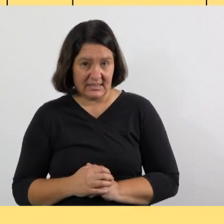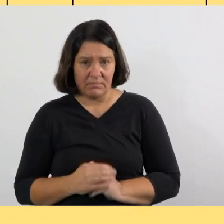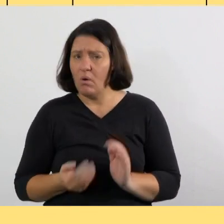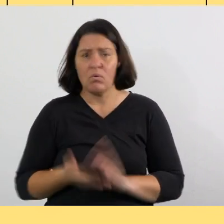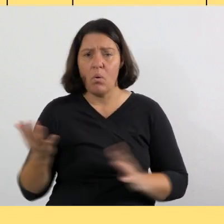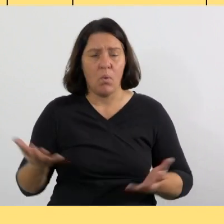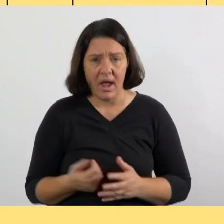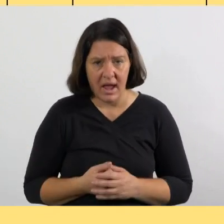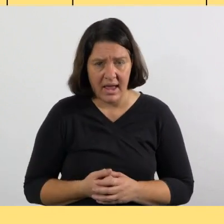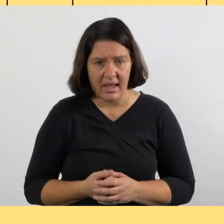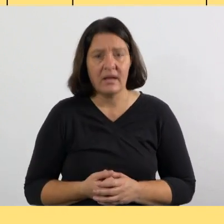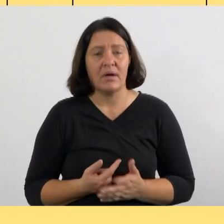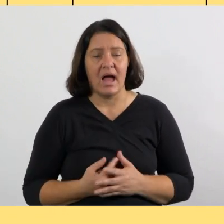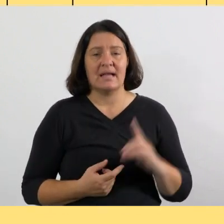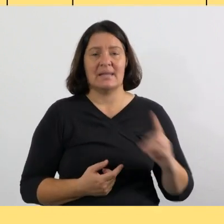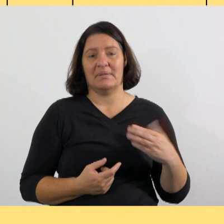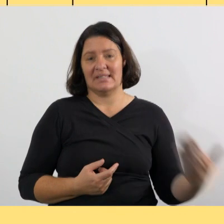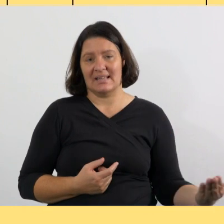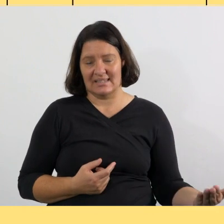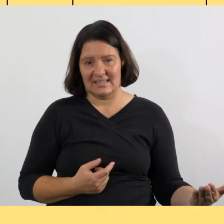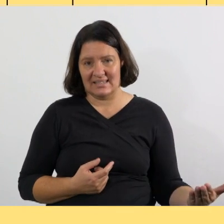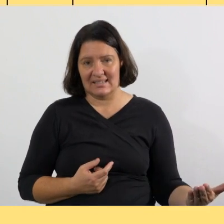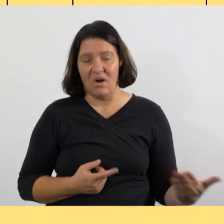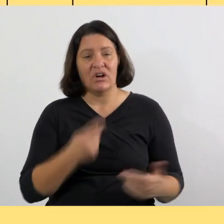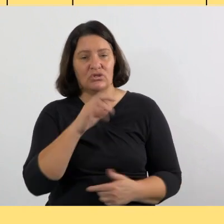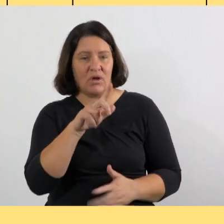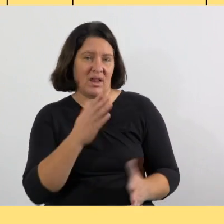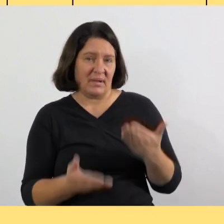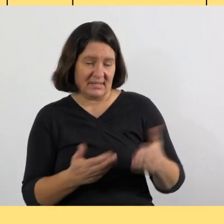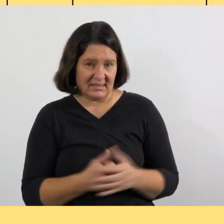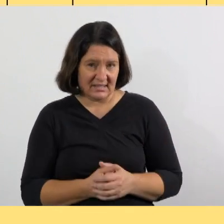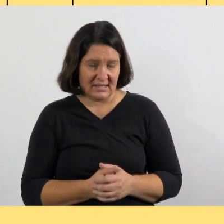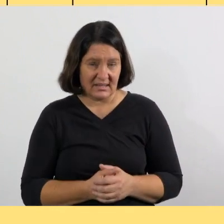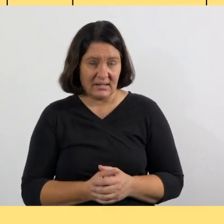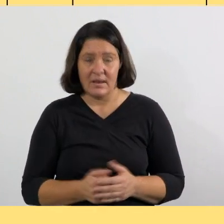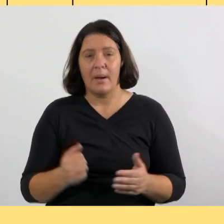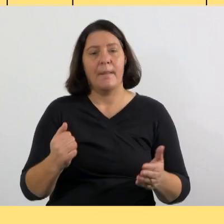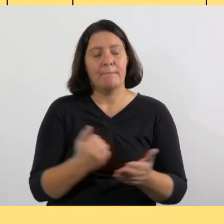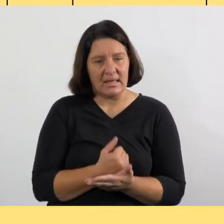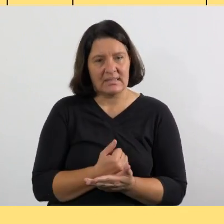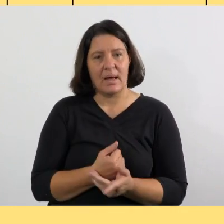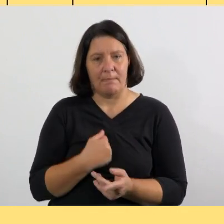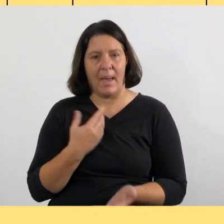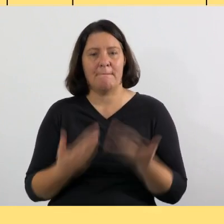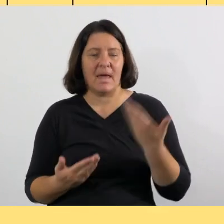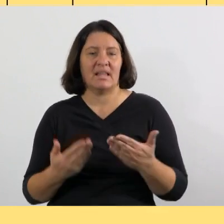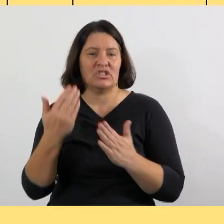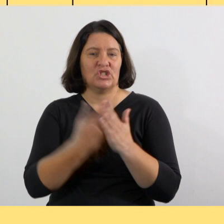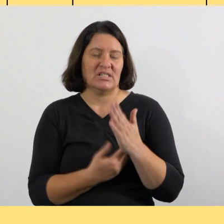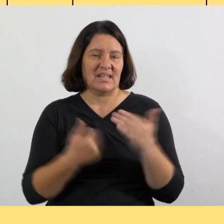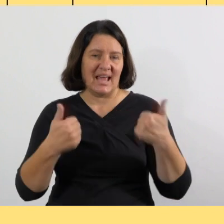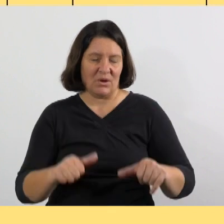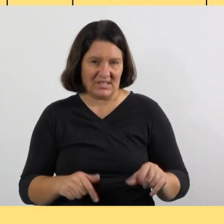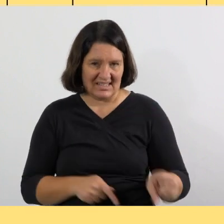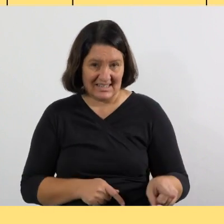31,780. Where do I go? I come to my debit side of the trial balance. And it has to be under my balance sheet